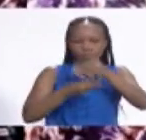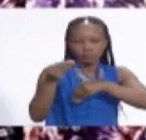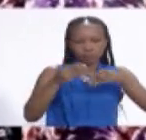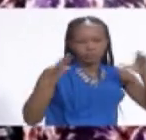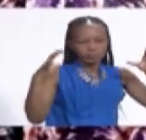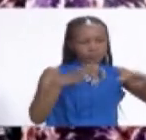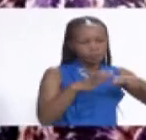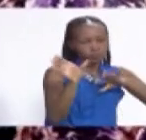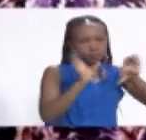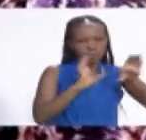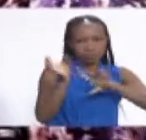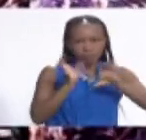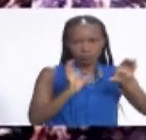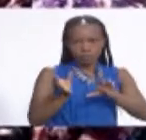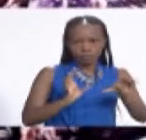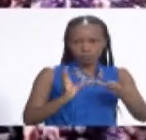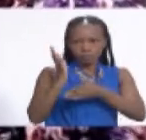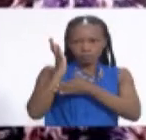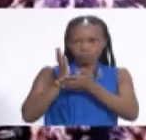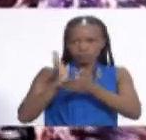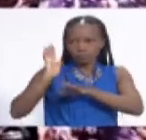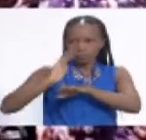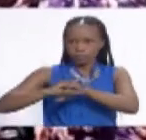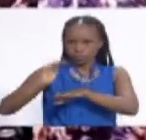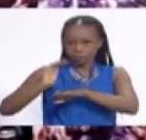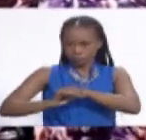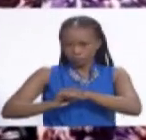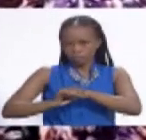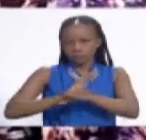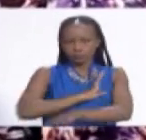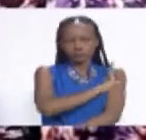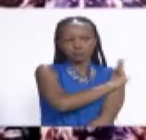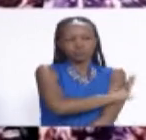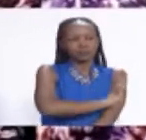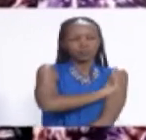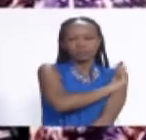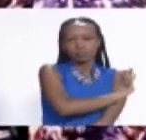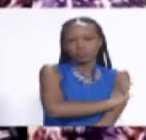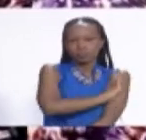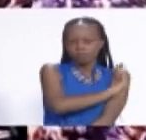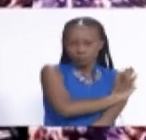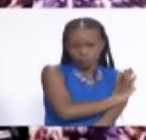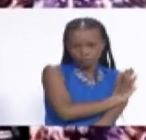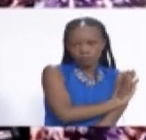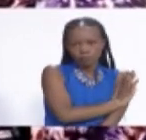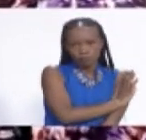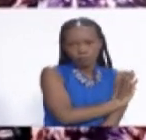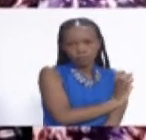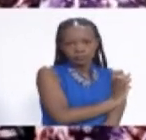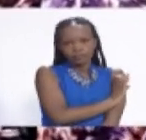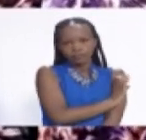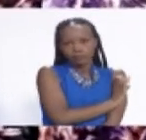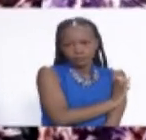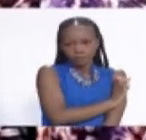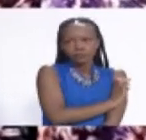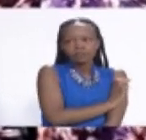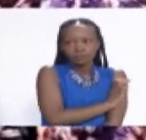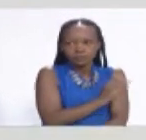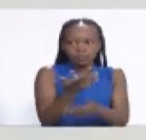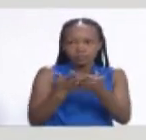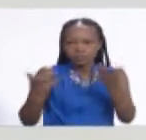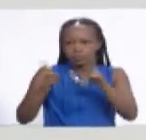to exercise some reasonable behavior in terms of pricing of goods and services as